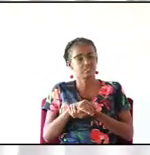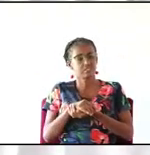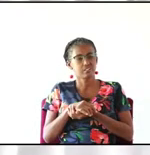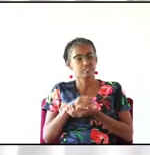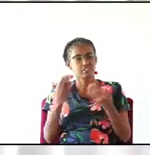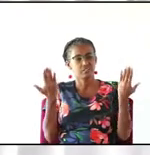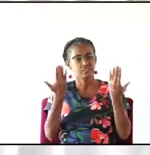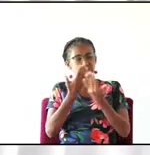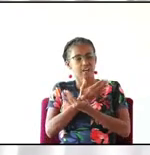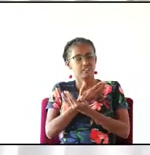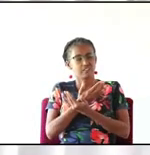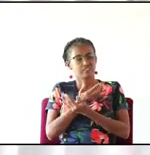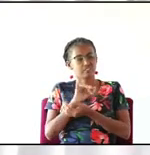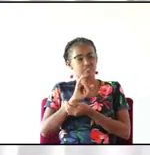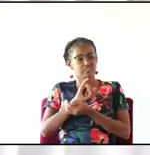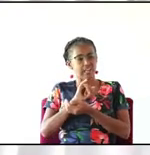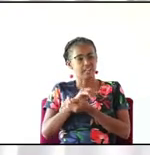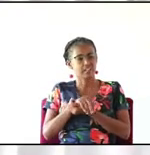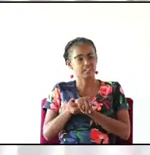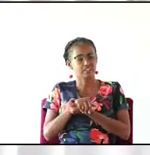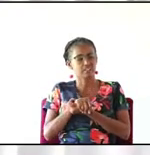is beside you. You're not seeing anything.